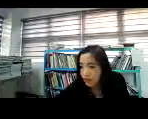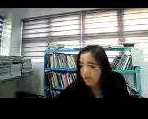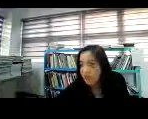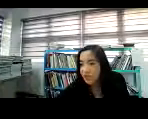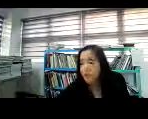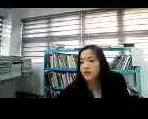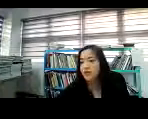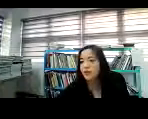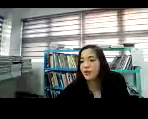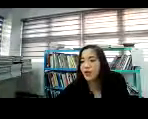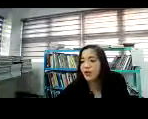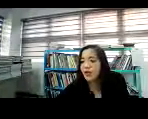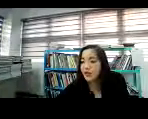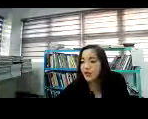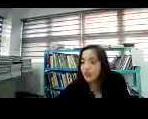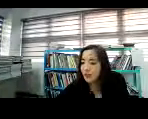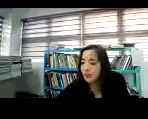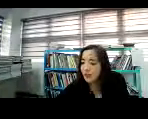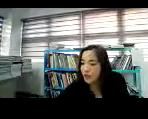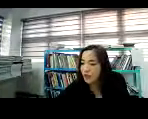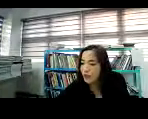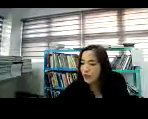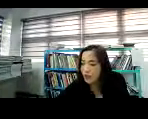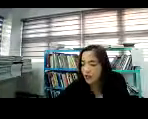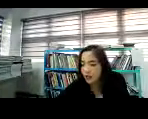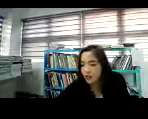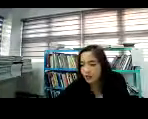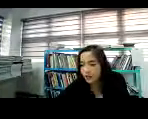quick search. Okay, pareho lang. I-input lang po natin yung